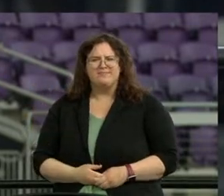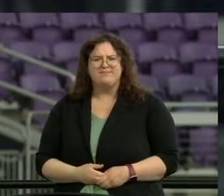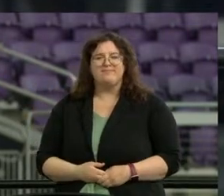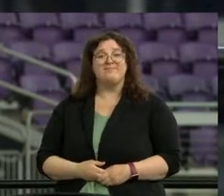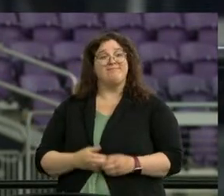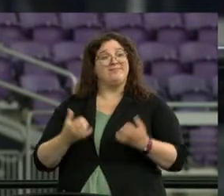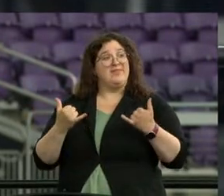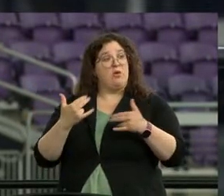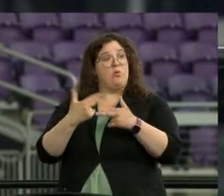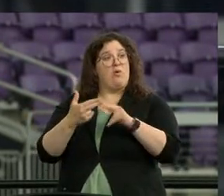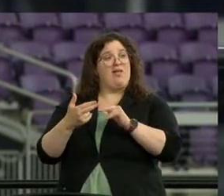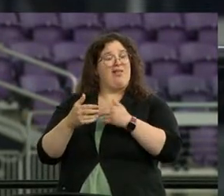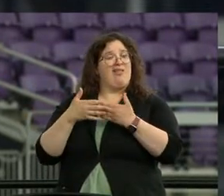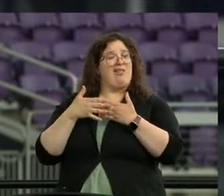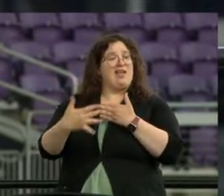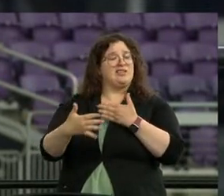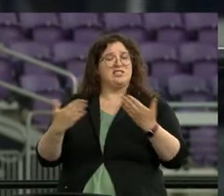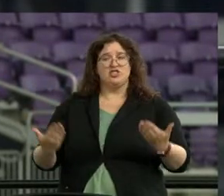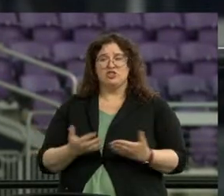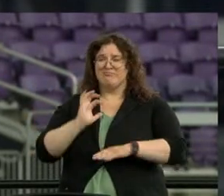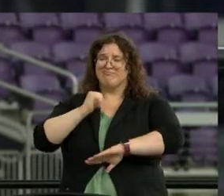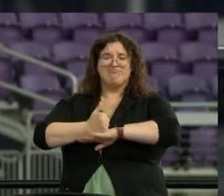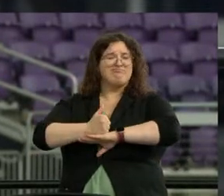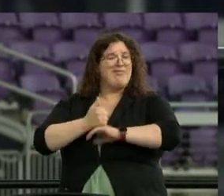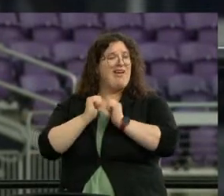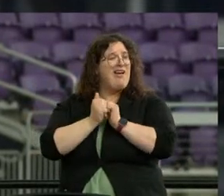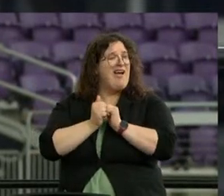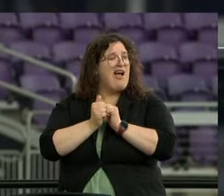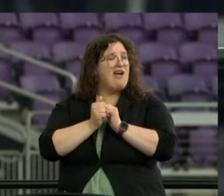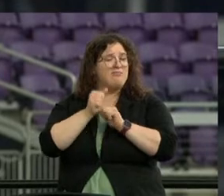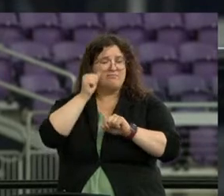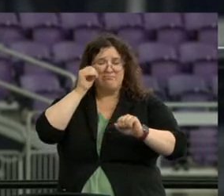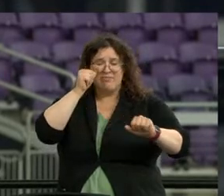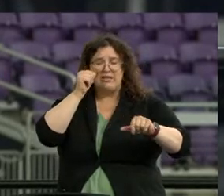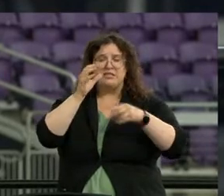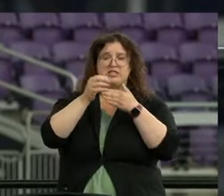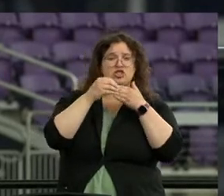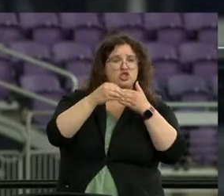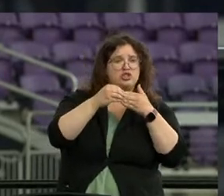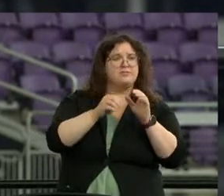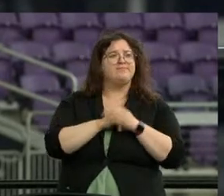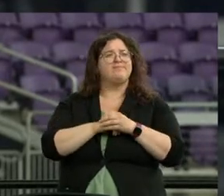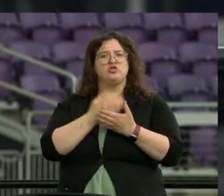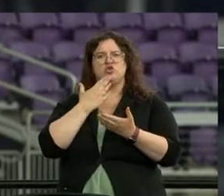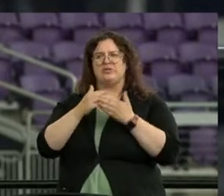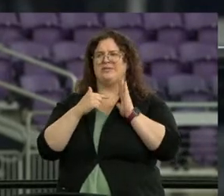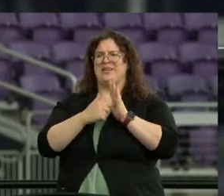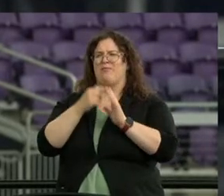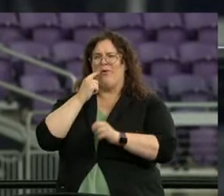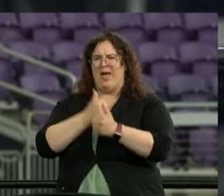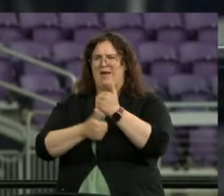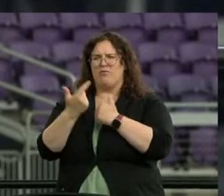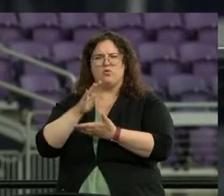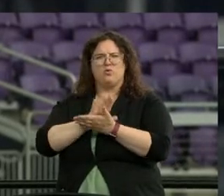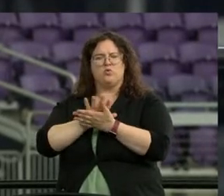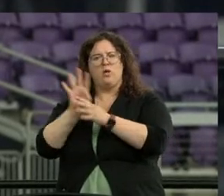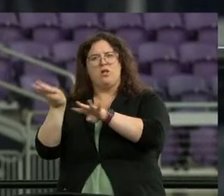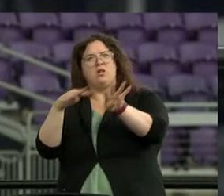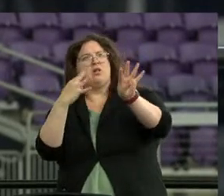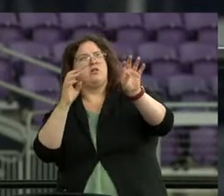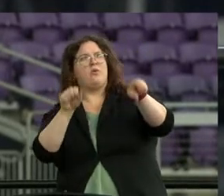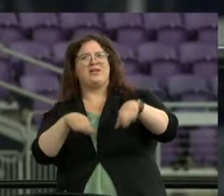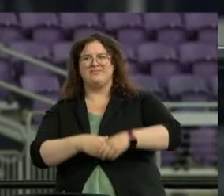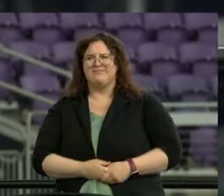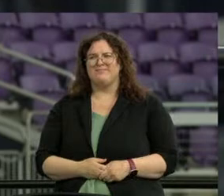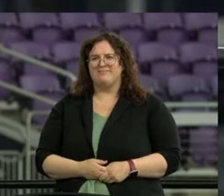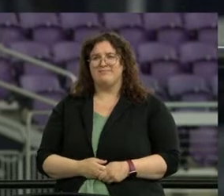set. And you did so by stellar leadership and by the example you set for everyone in the school. It is